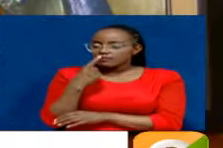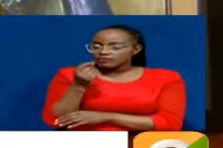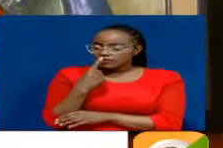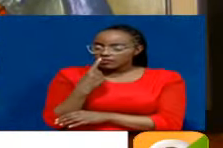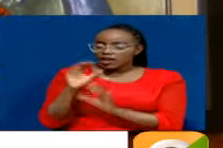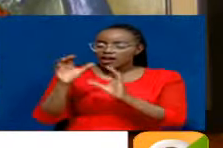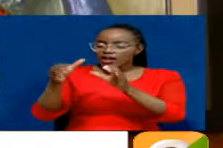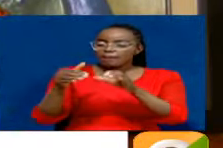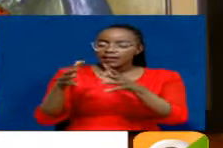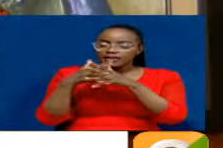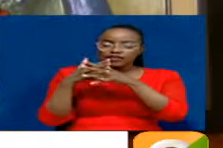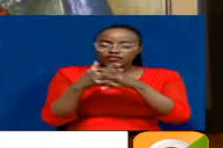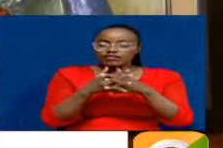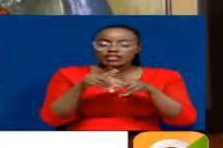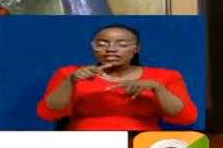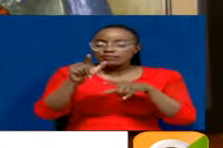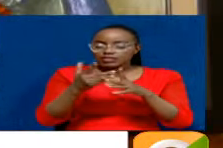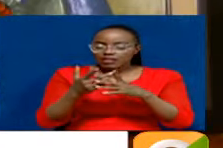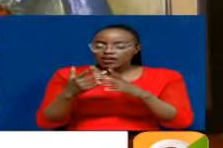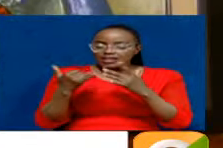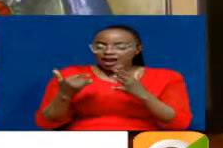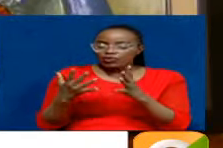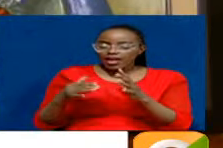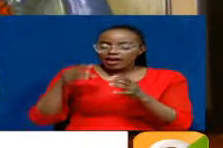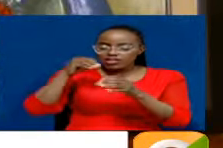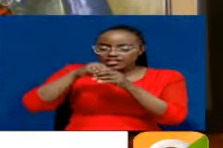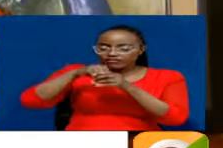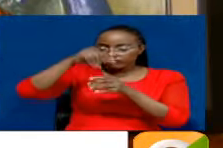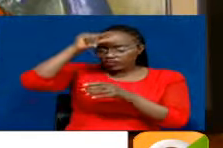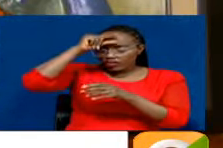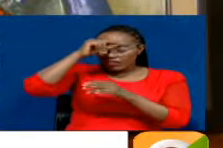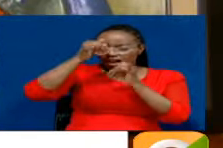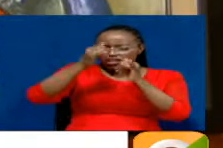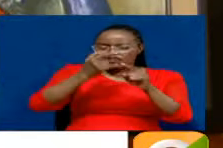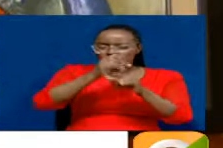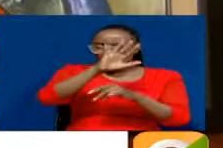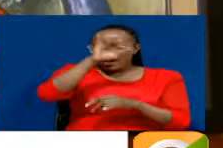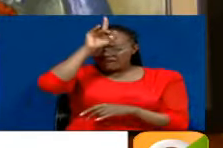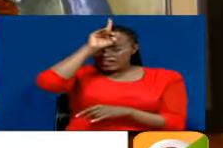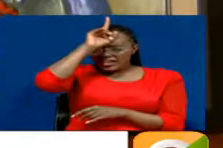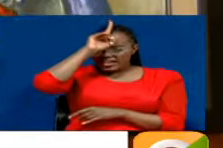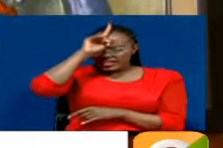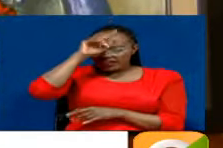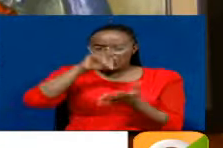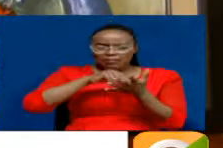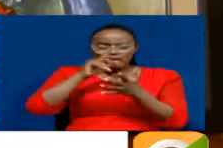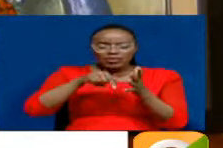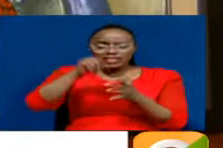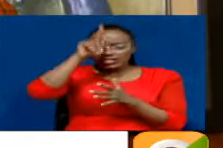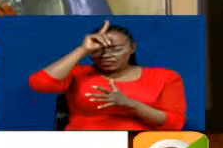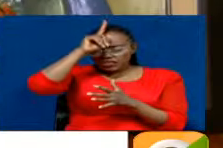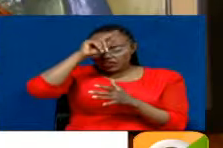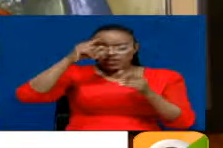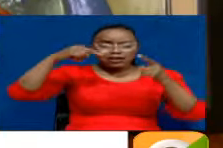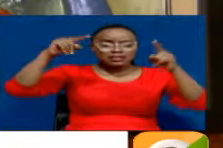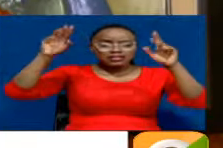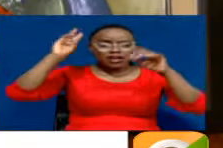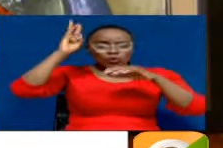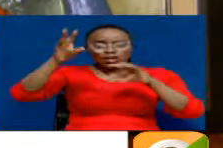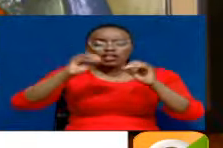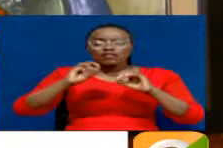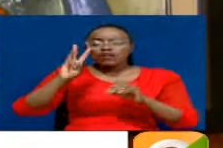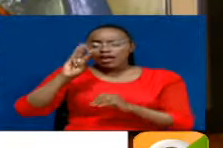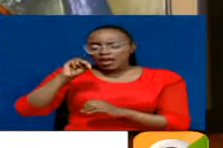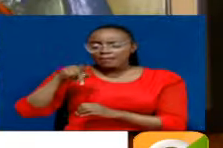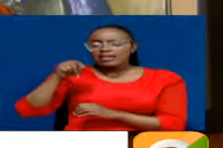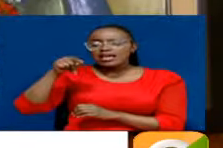in America capturing the state. So an individual coming from your village doesn't mean that that village is very prosperous. And I know